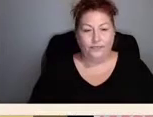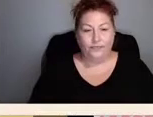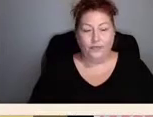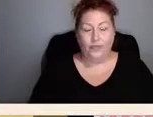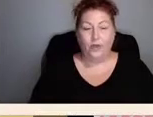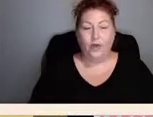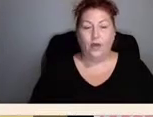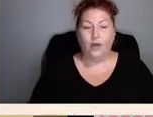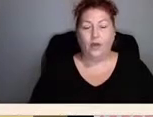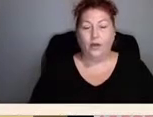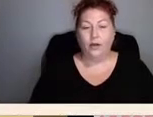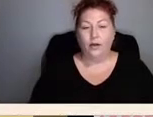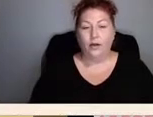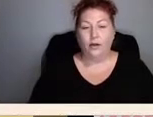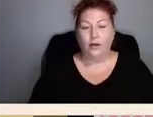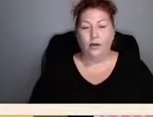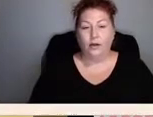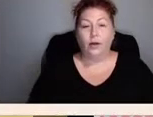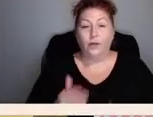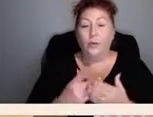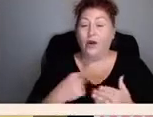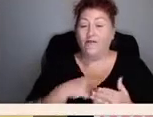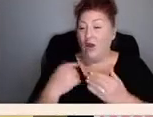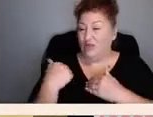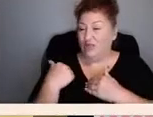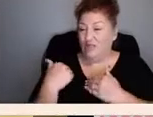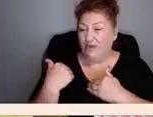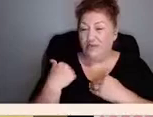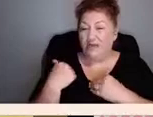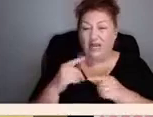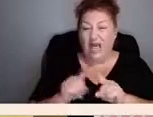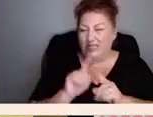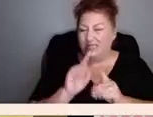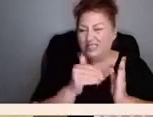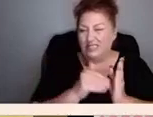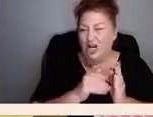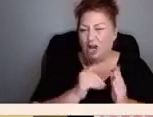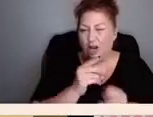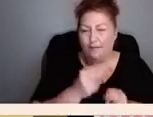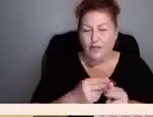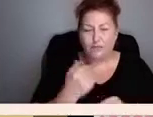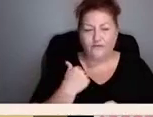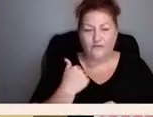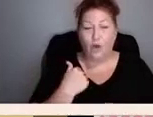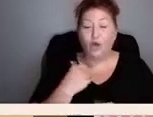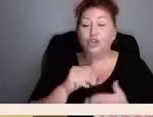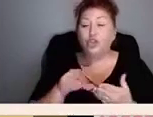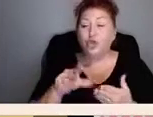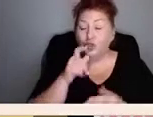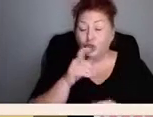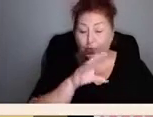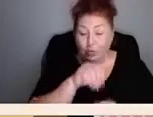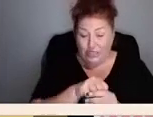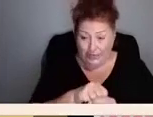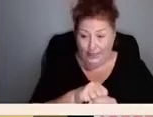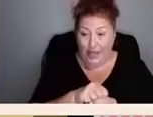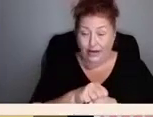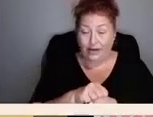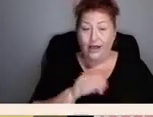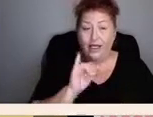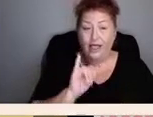Part of our responsibility as the center, as mentioned before, is students who participate in